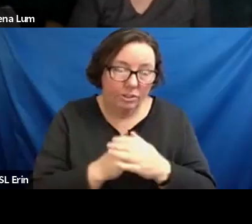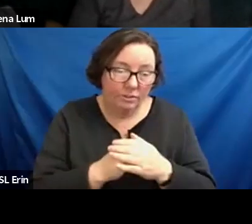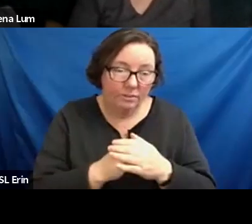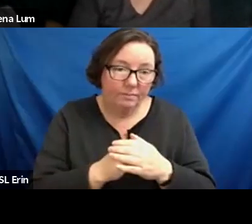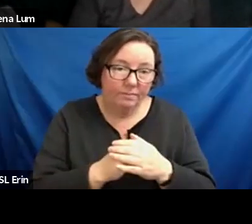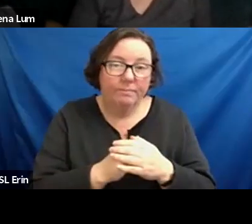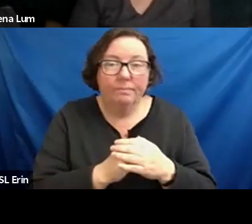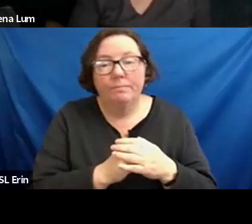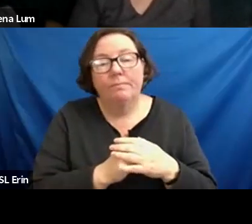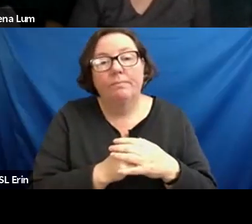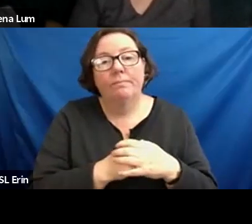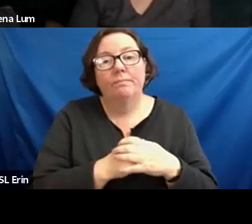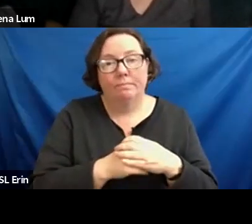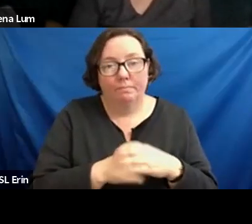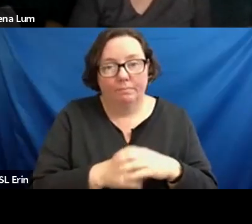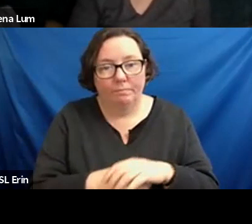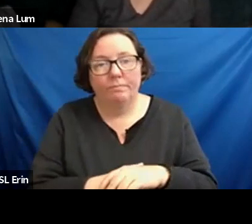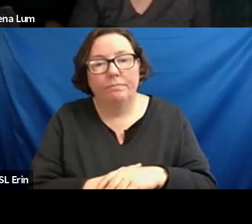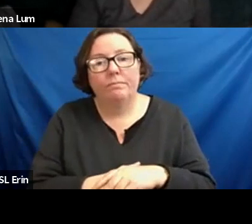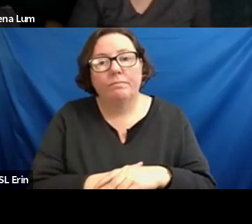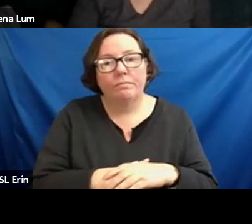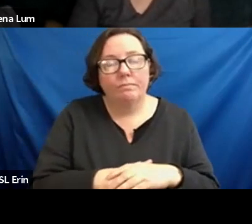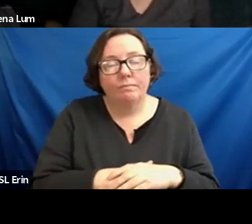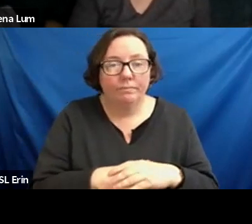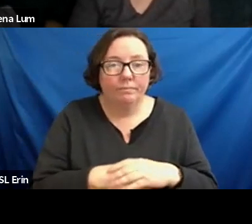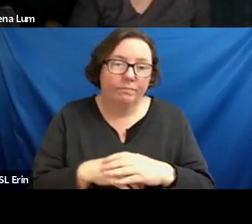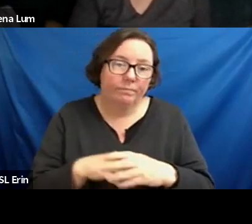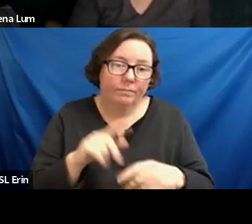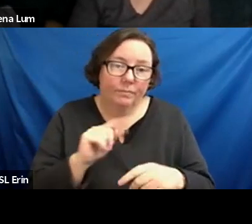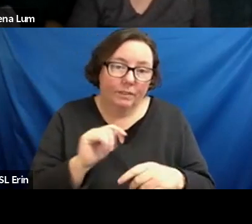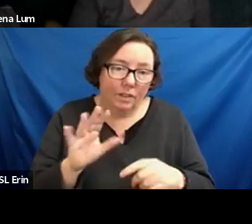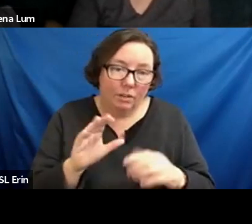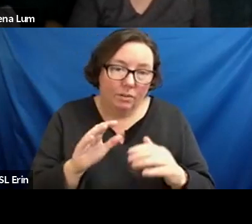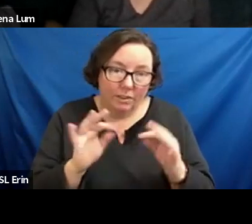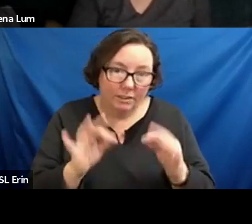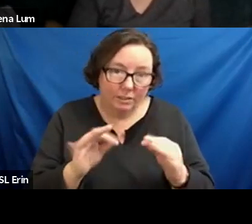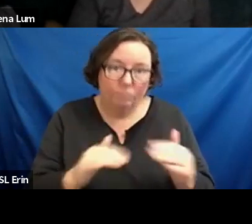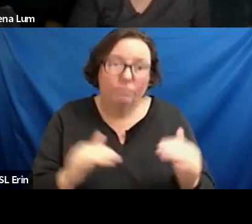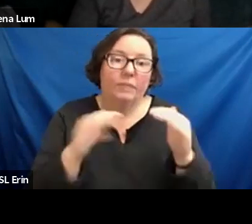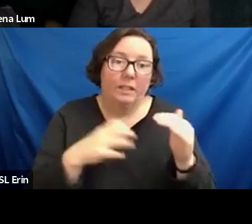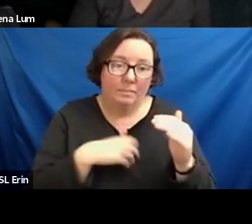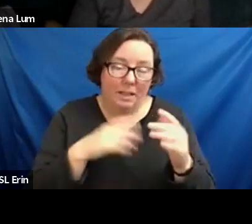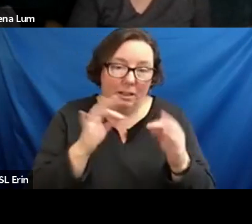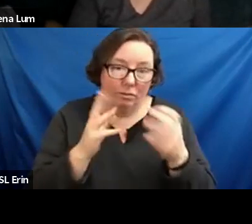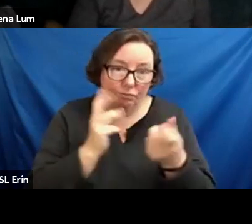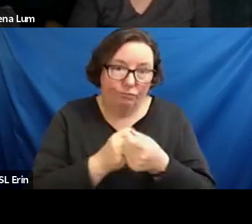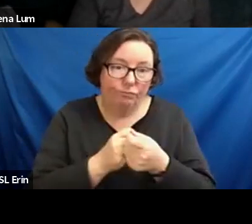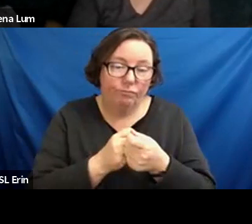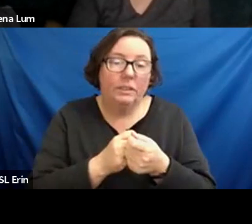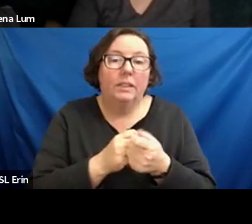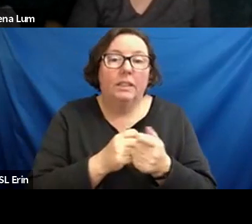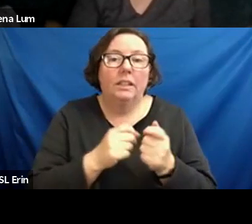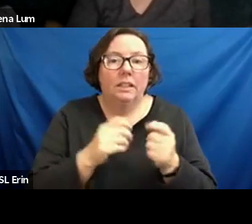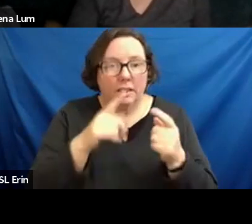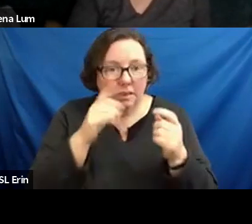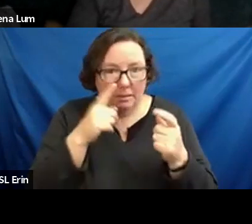the the trial level court. only because I